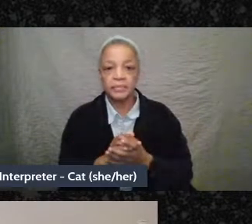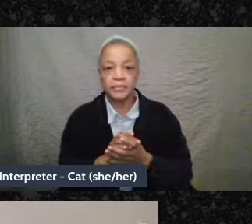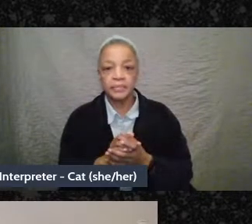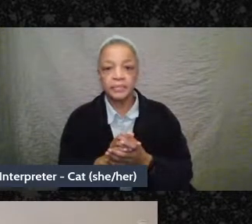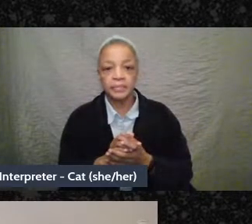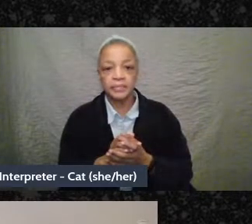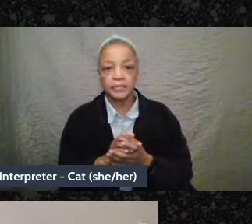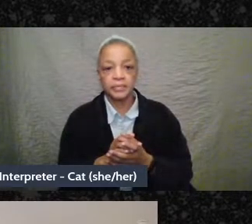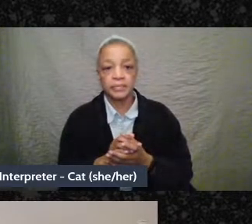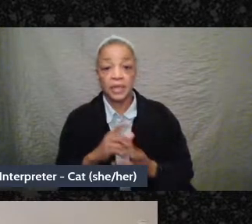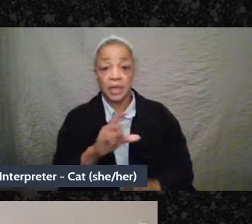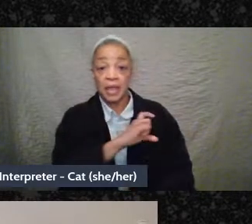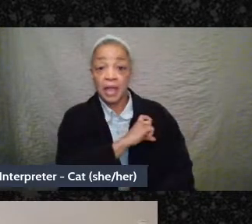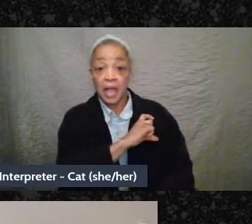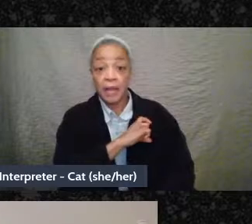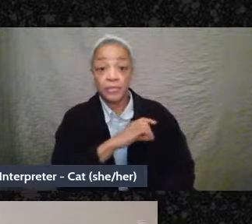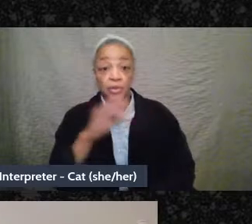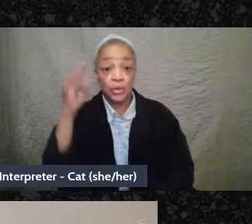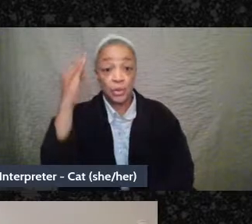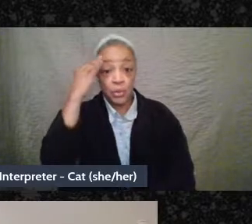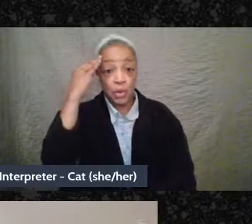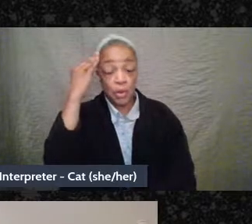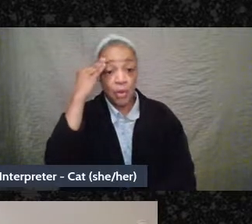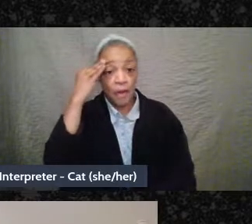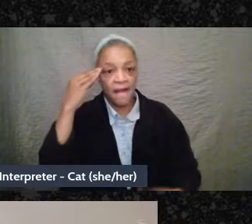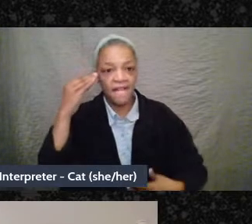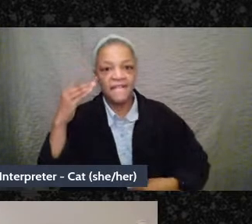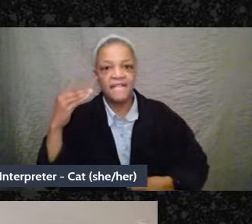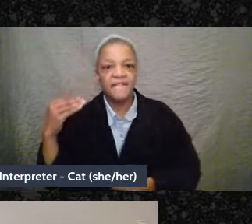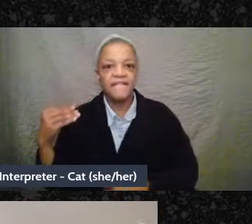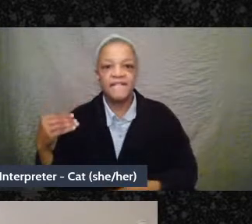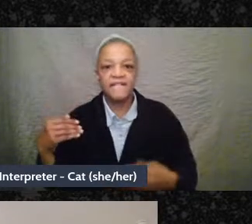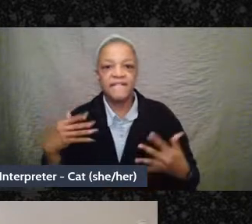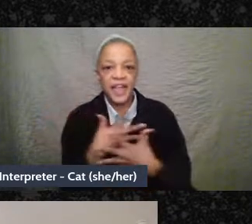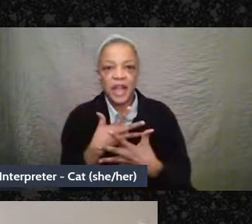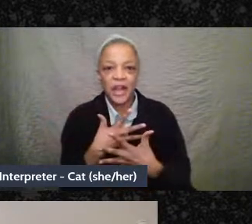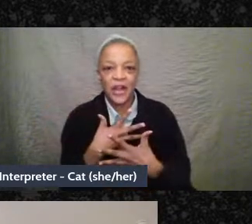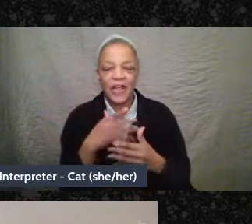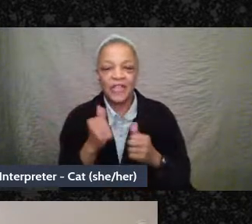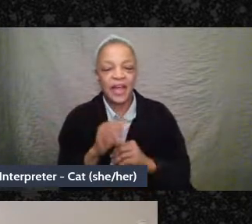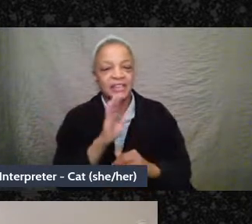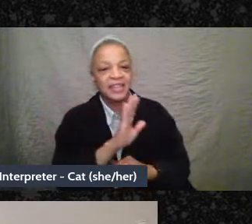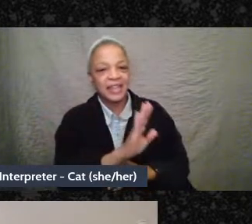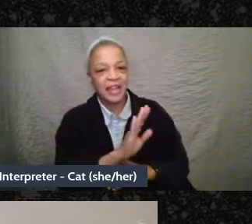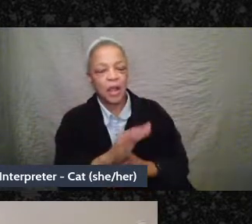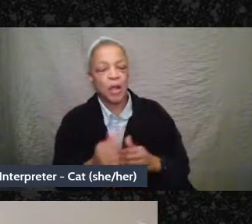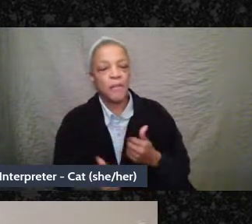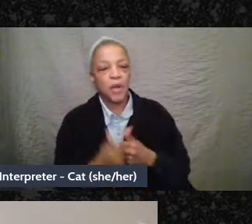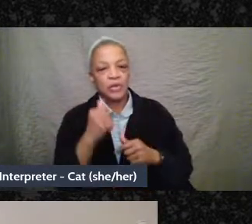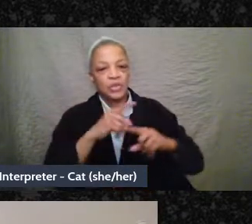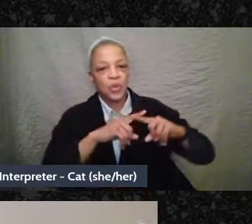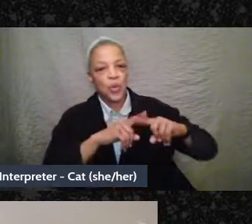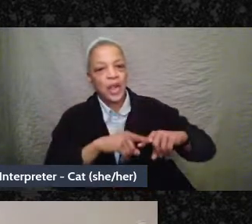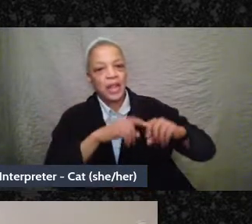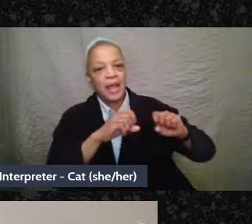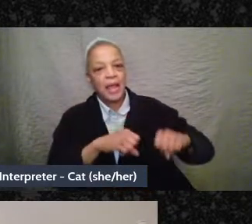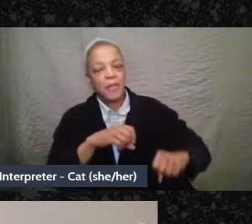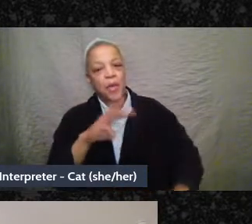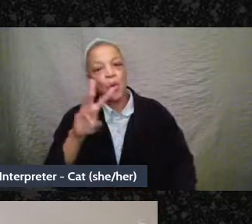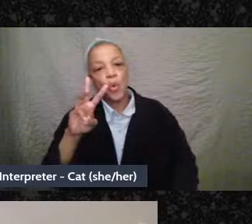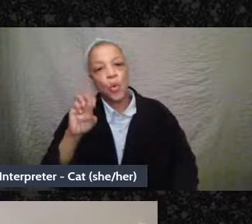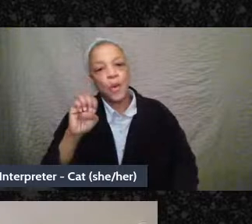And cops know that fear is their most reliable weapon. And so they've reached for it with a